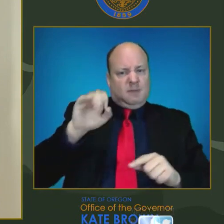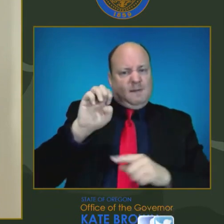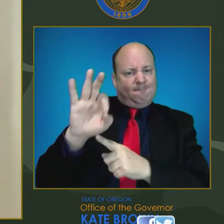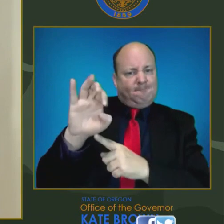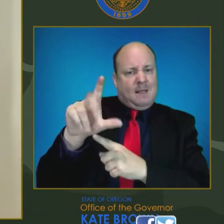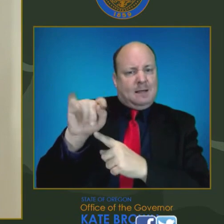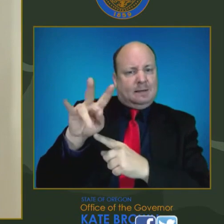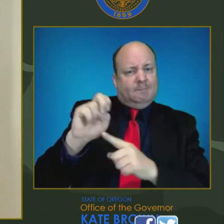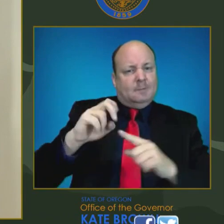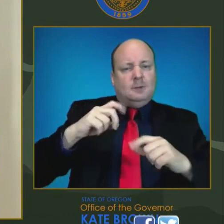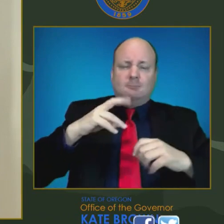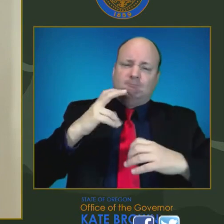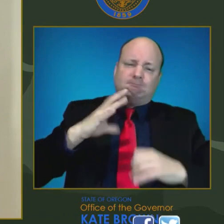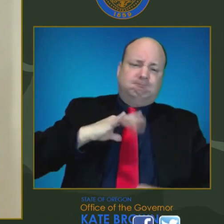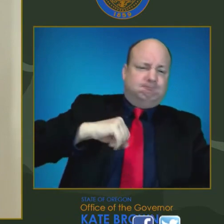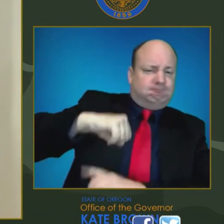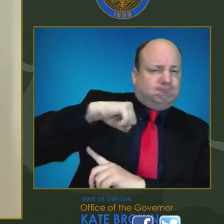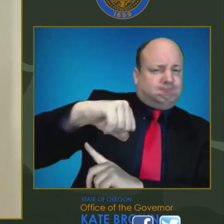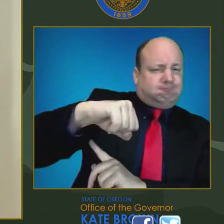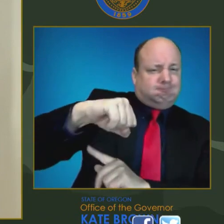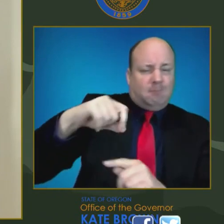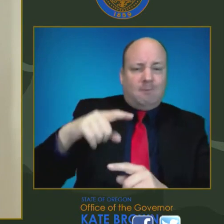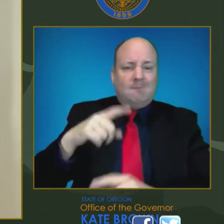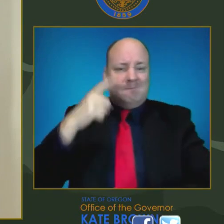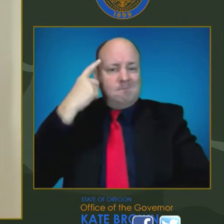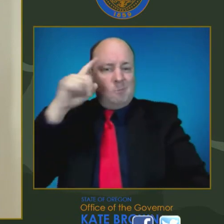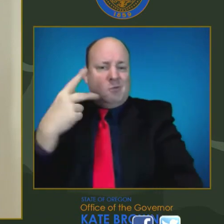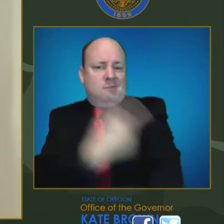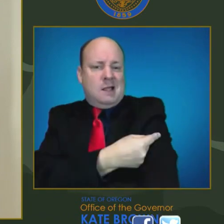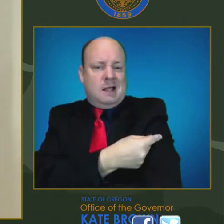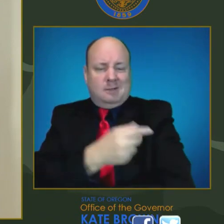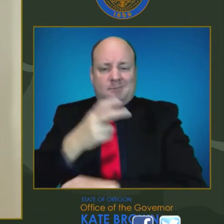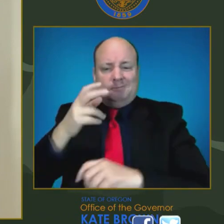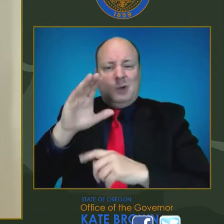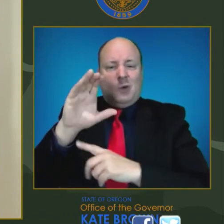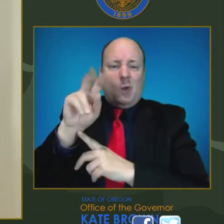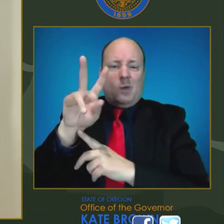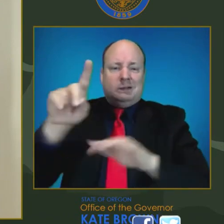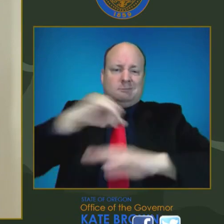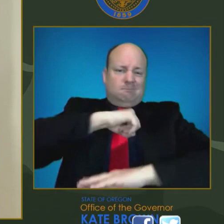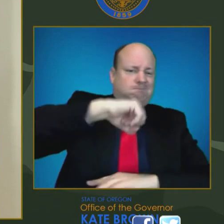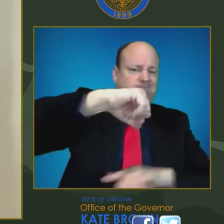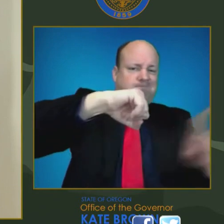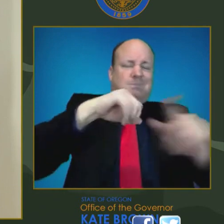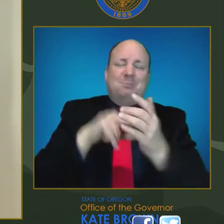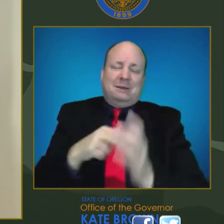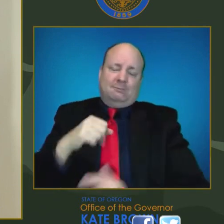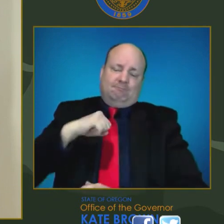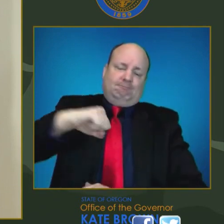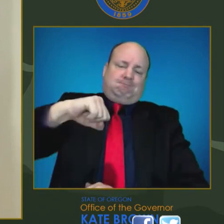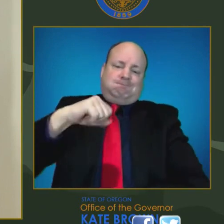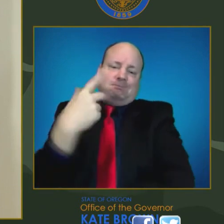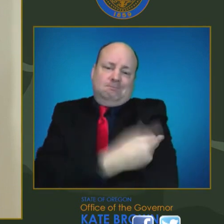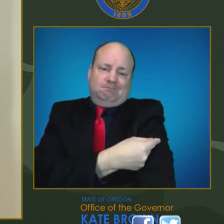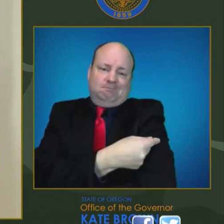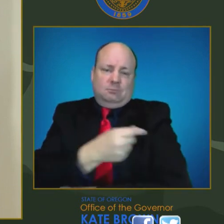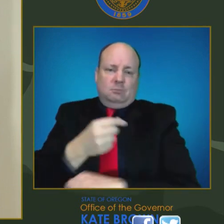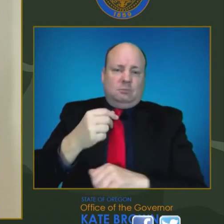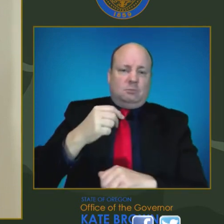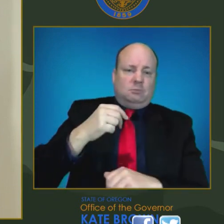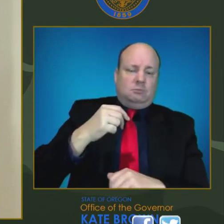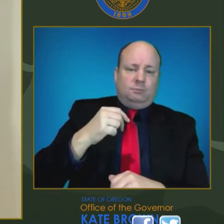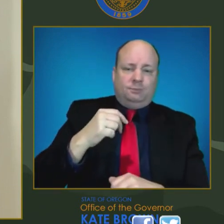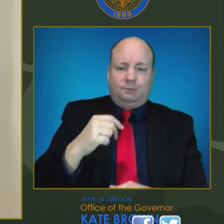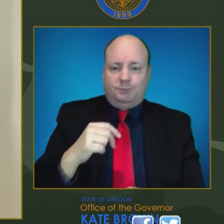and hospitalization. And if you aren't yet vaccinated, now is the time. This truly can be a matter